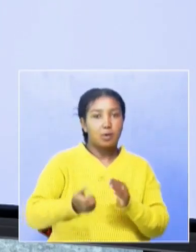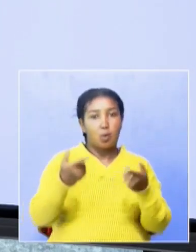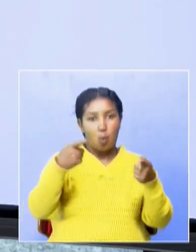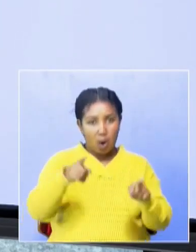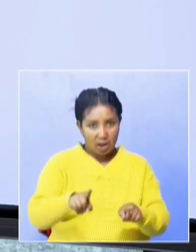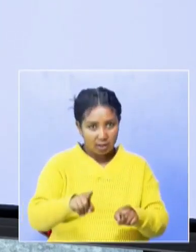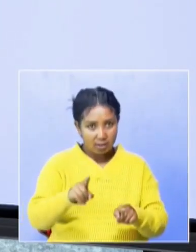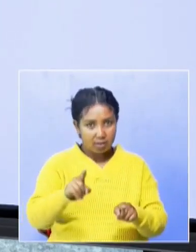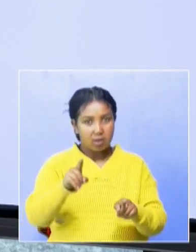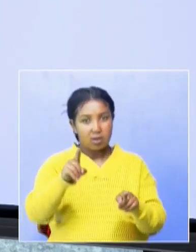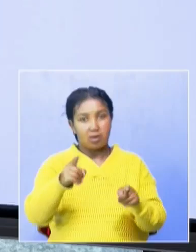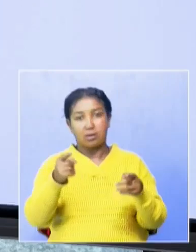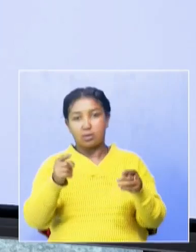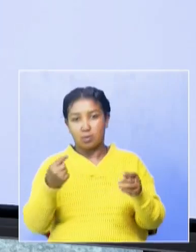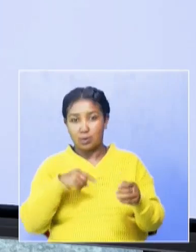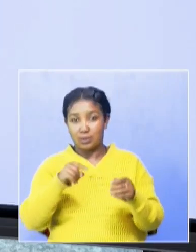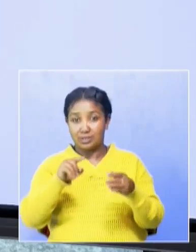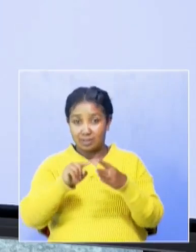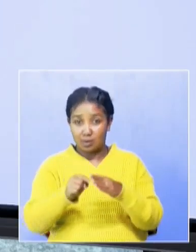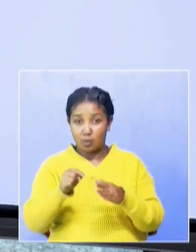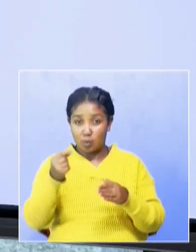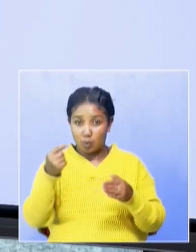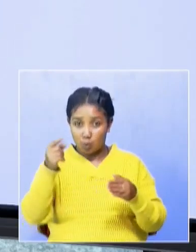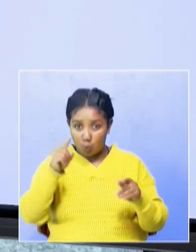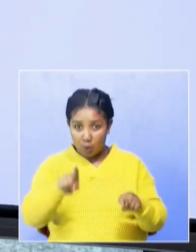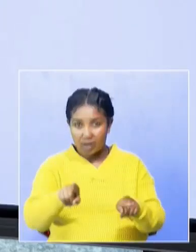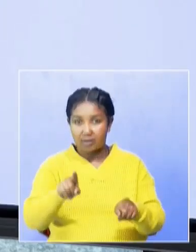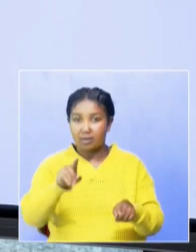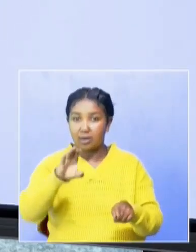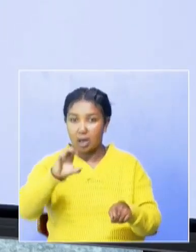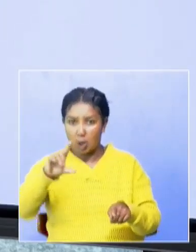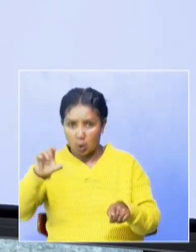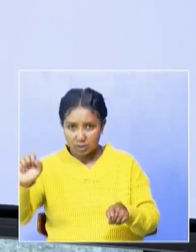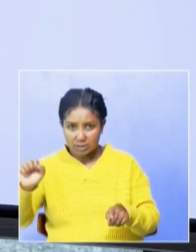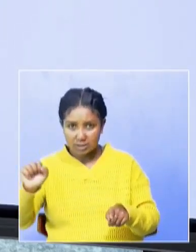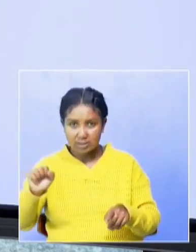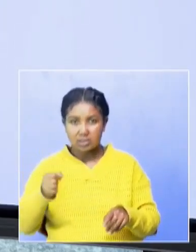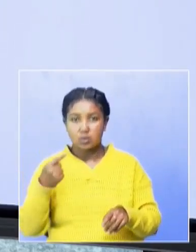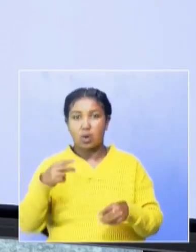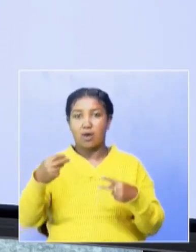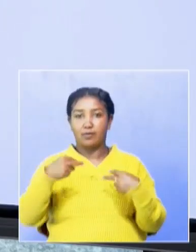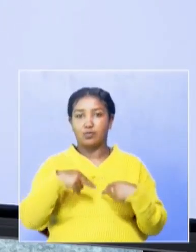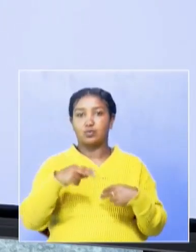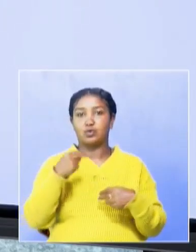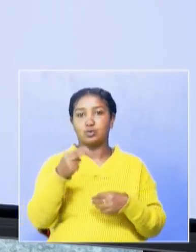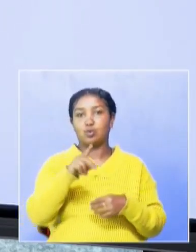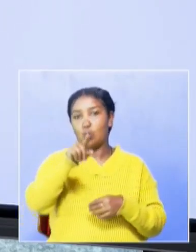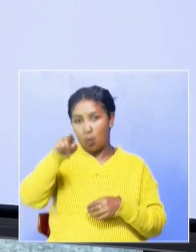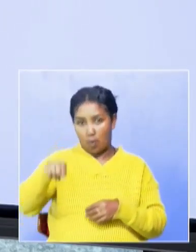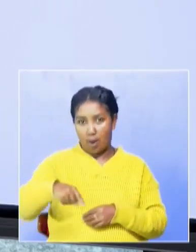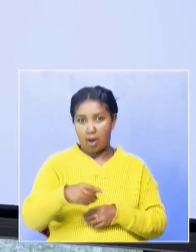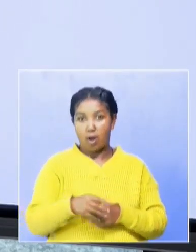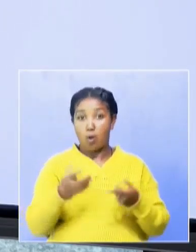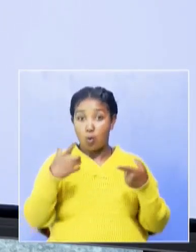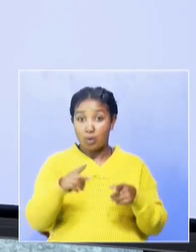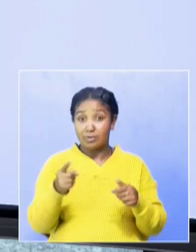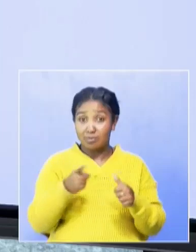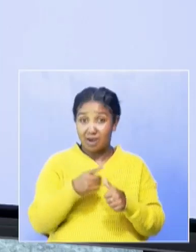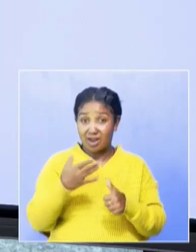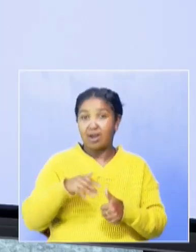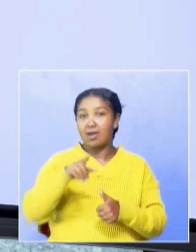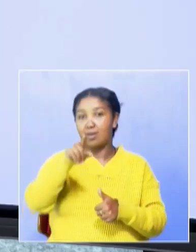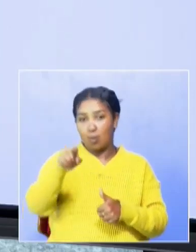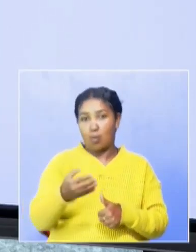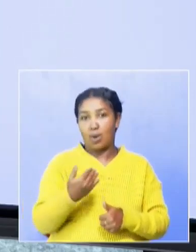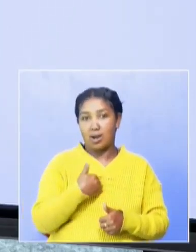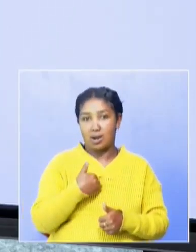clause. When we start from when clause or while clause, we have to use comma. Don't forget